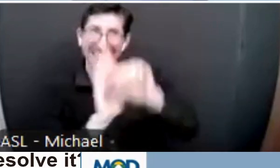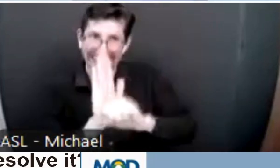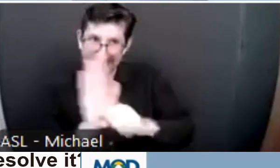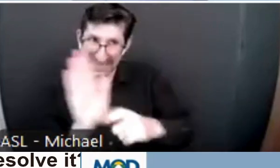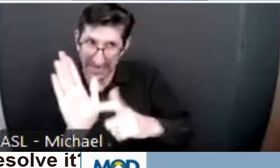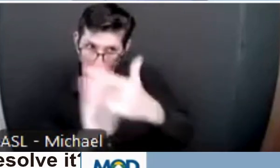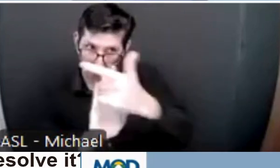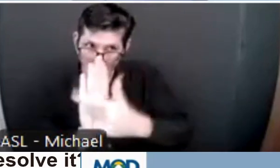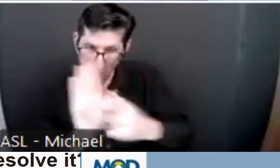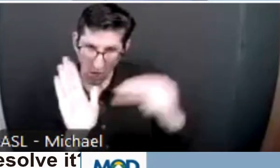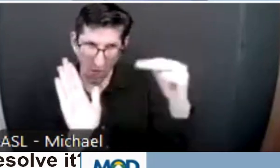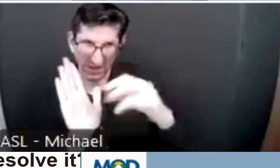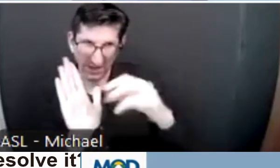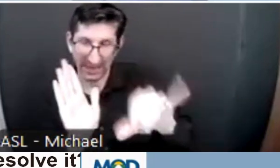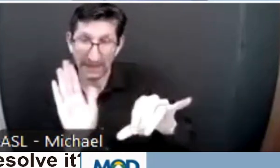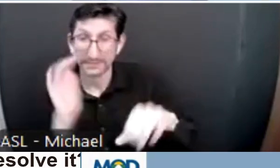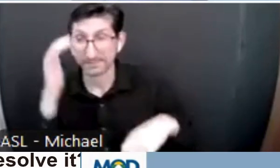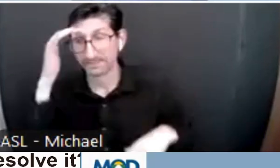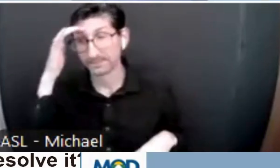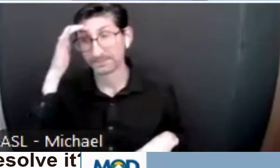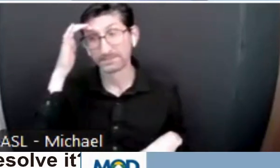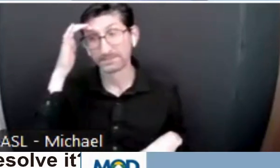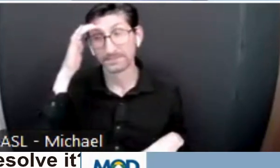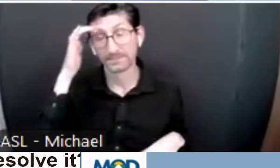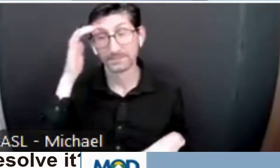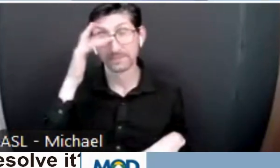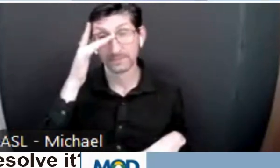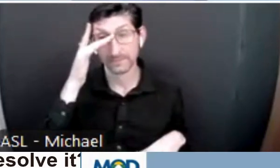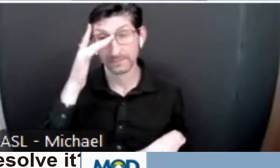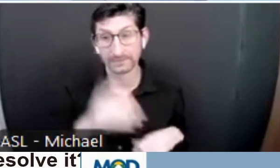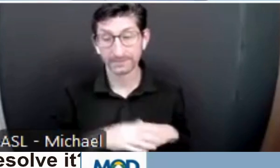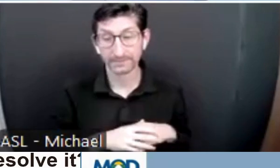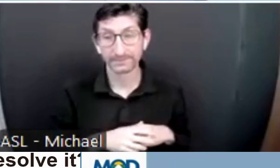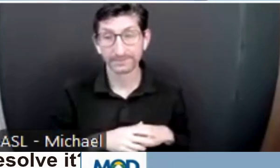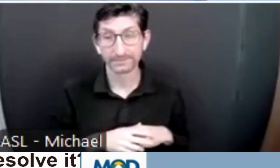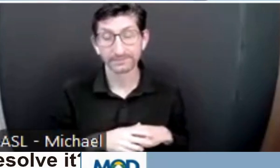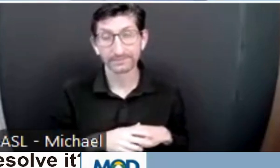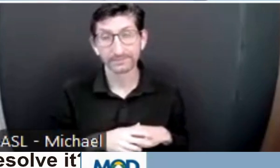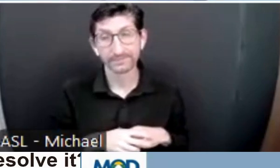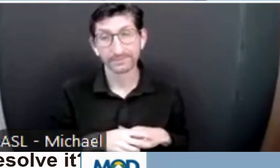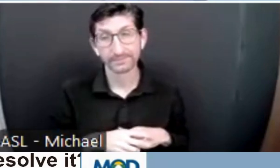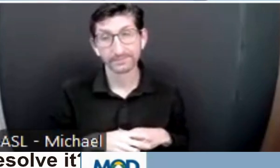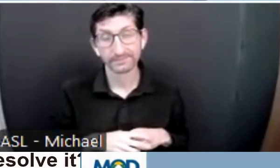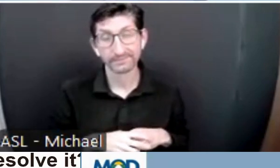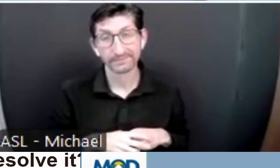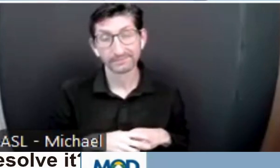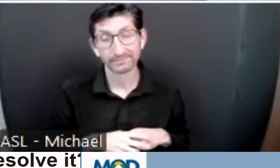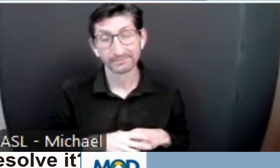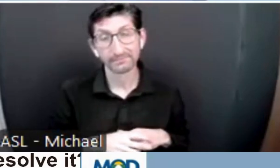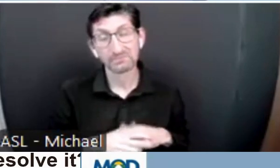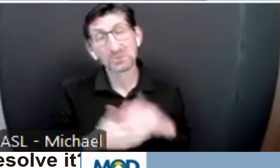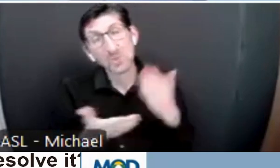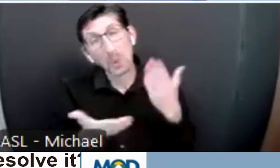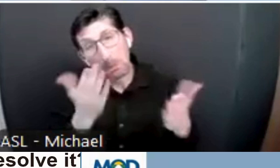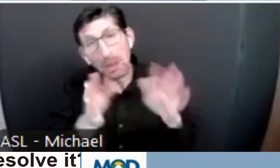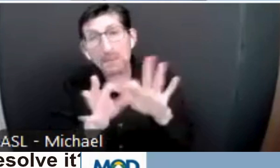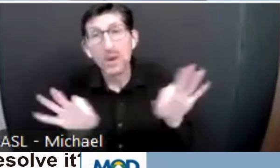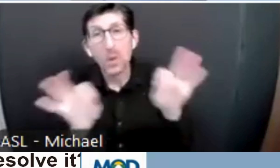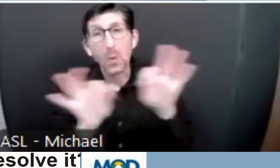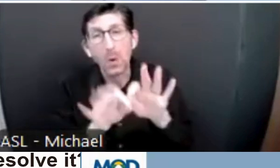about. You know, if it is worthwhile to go back to your housing provider and give it another